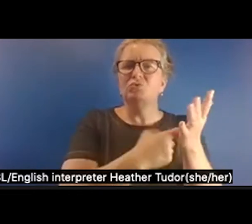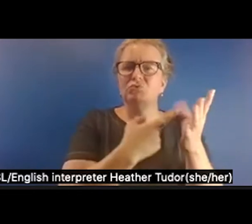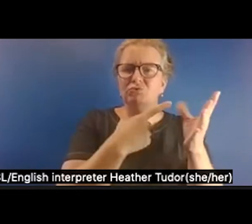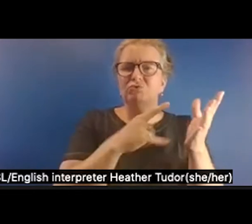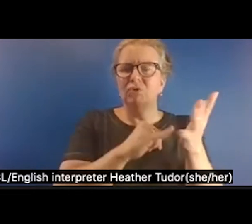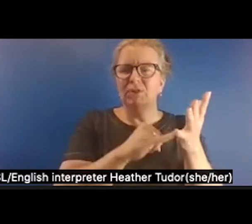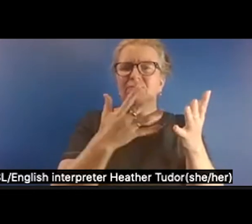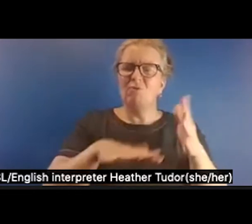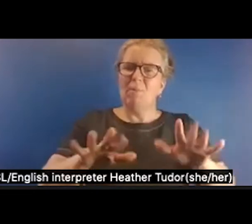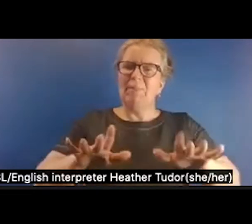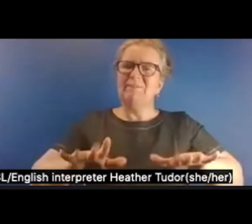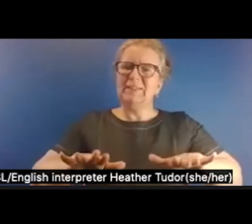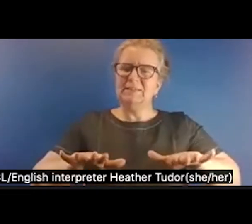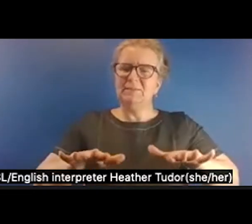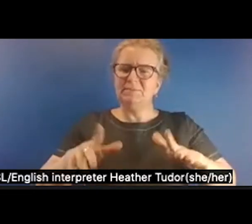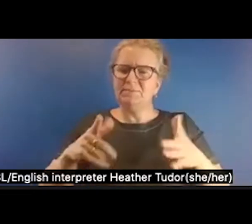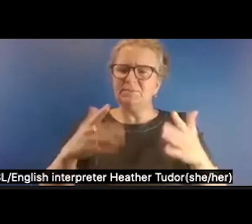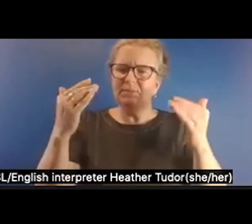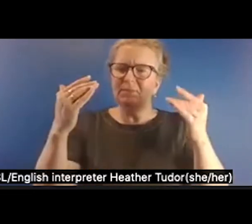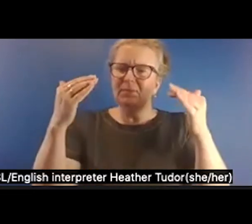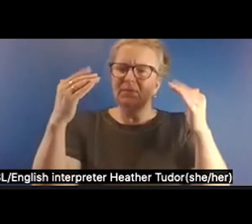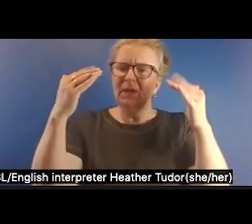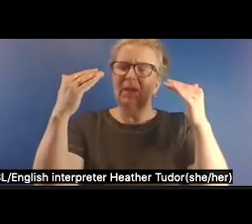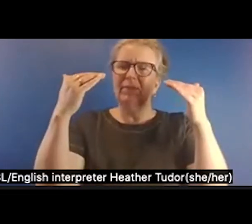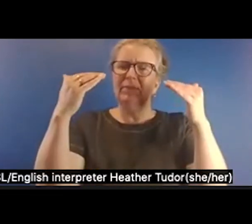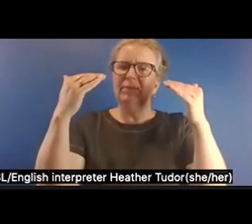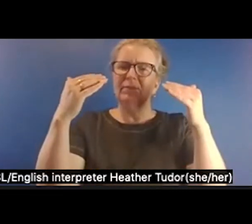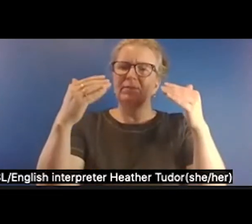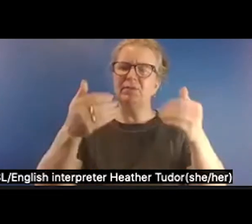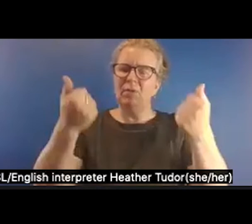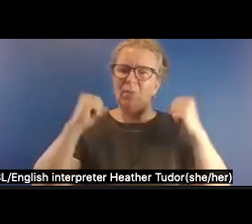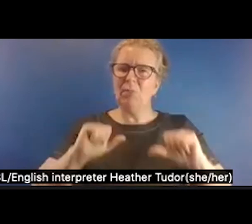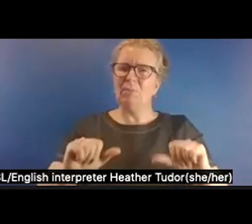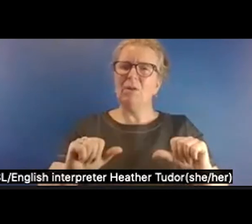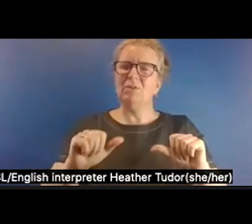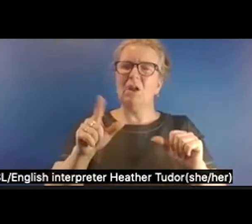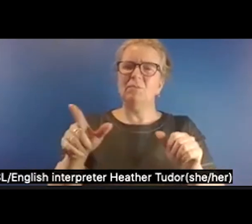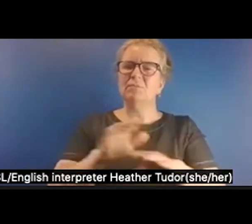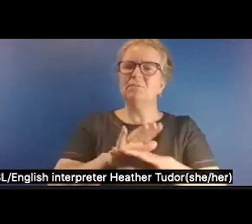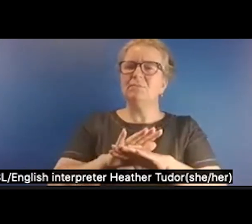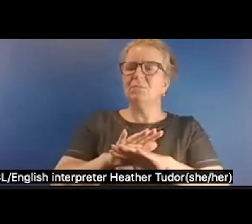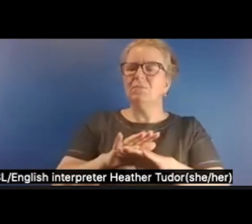hierarchy, or at the bottom, there are untouchables who aren't even part